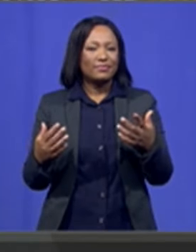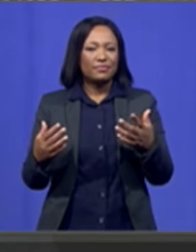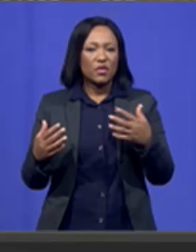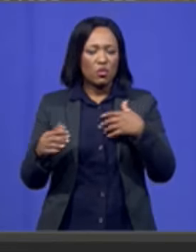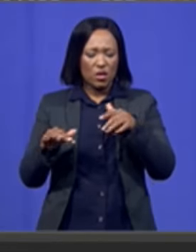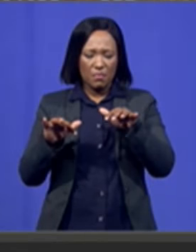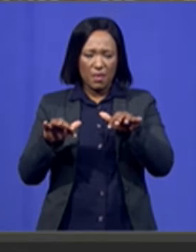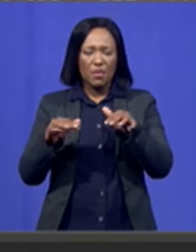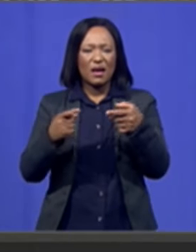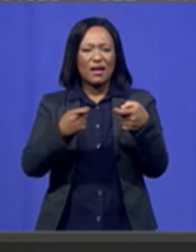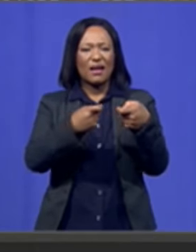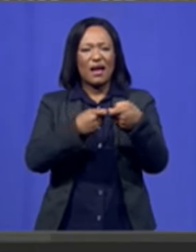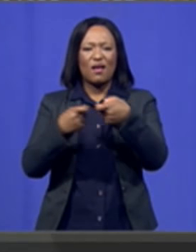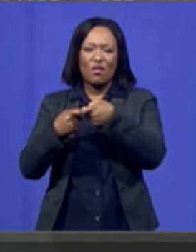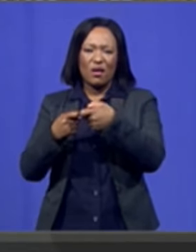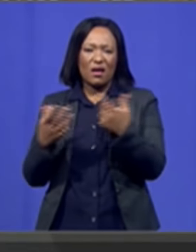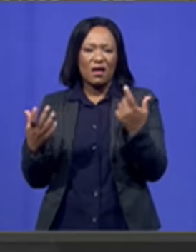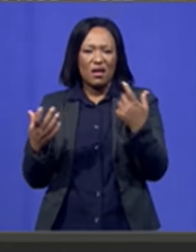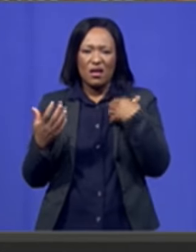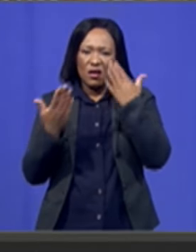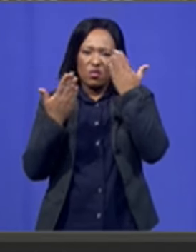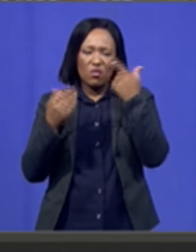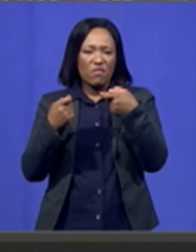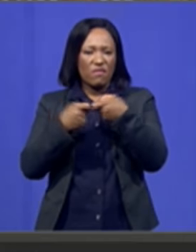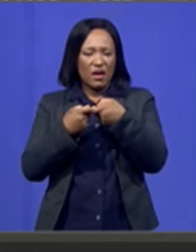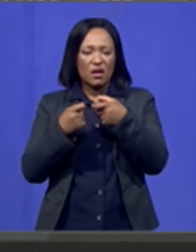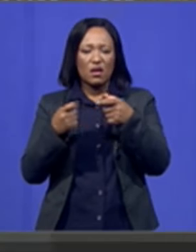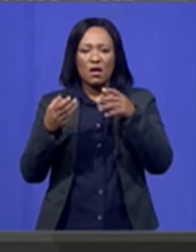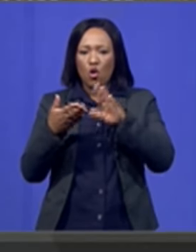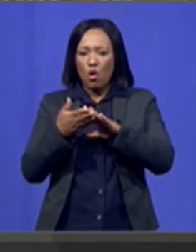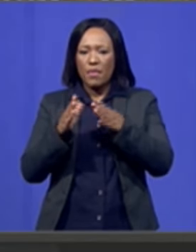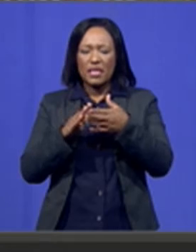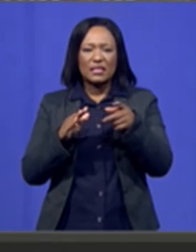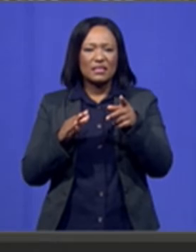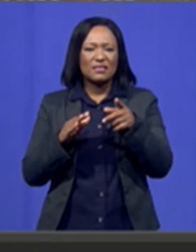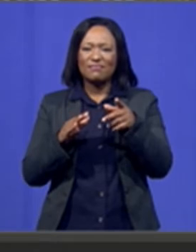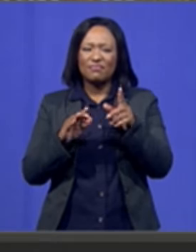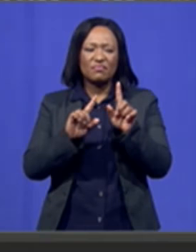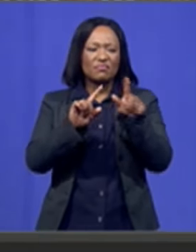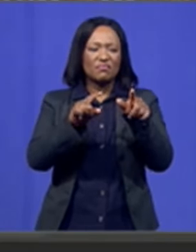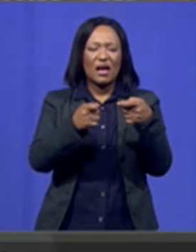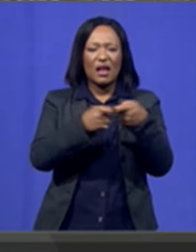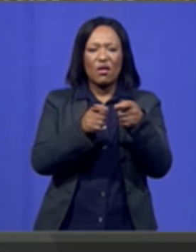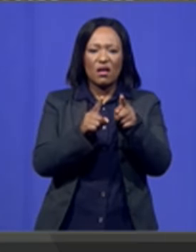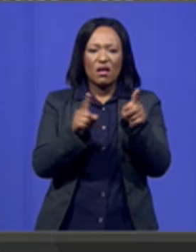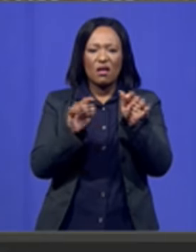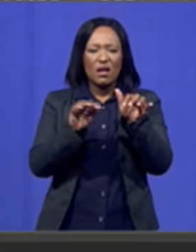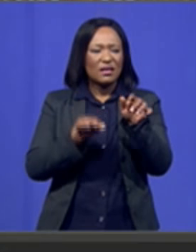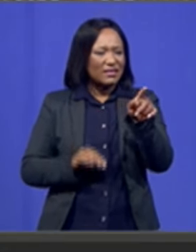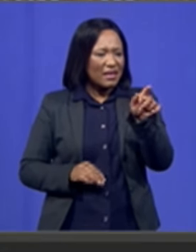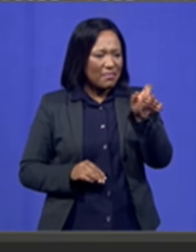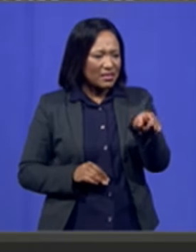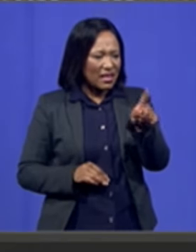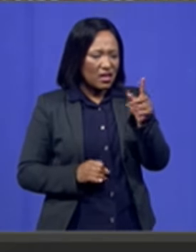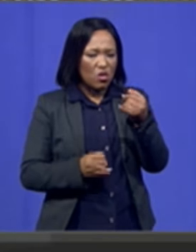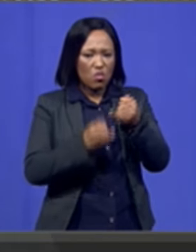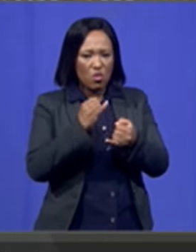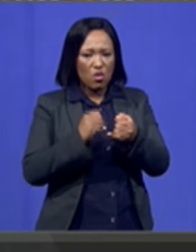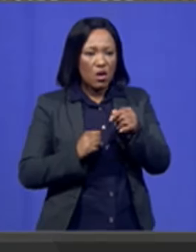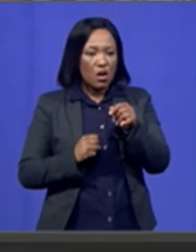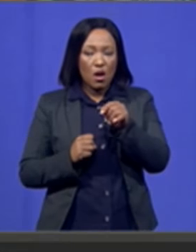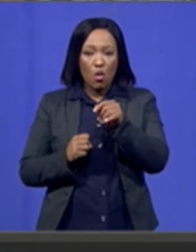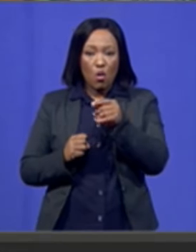gore re lwelang. Ha o sena gore re bitsana as a community ra go lwana le batho ha re sena go lwana le bone ga se ene motho o na le teng